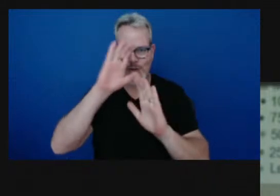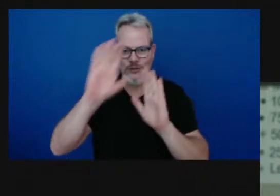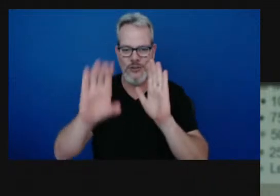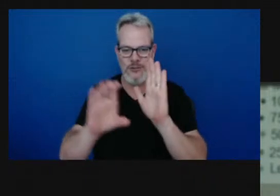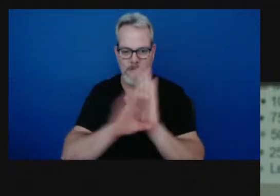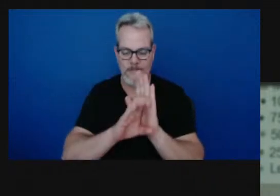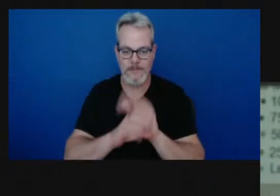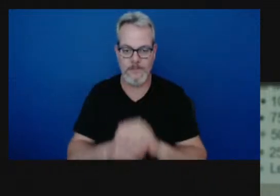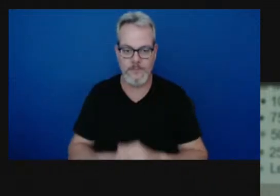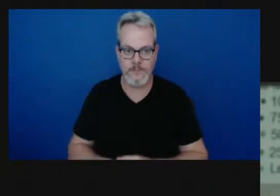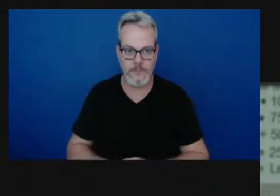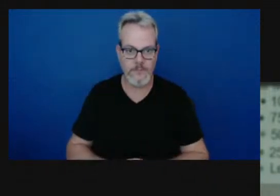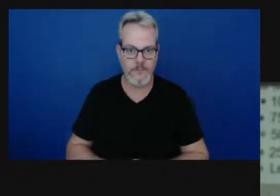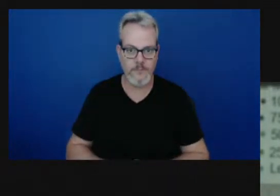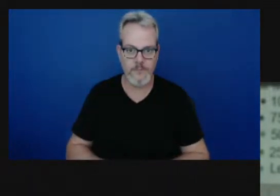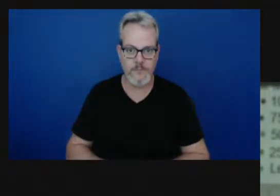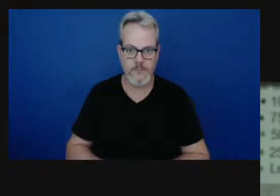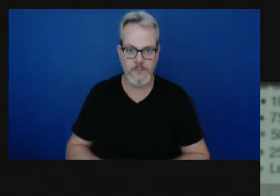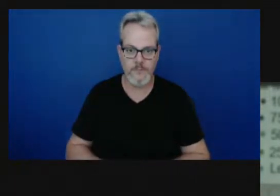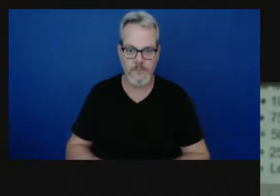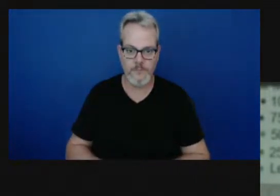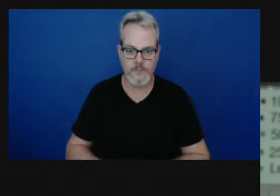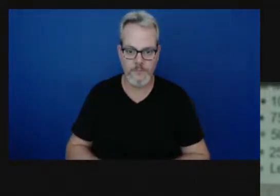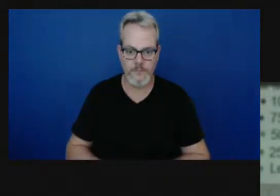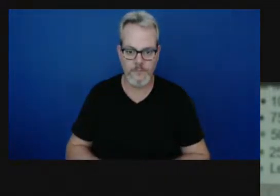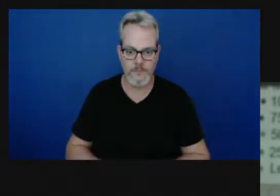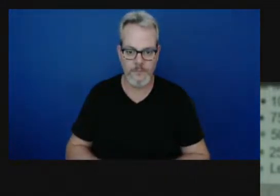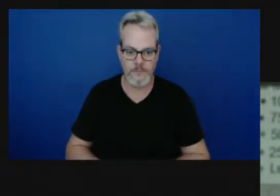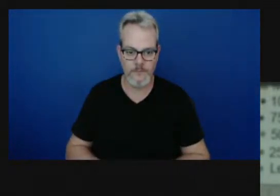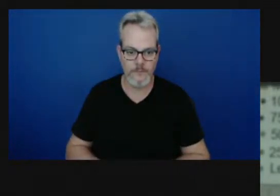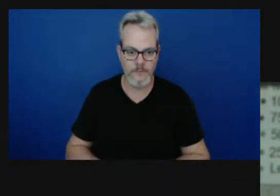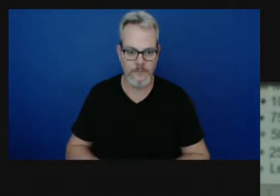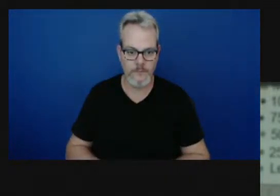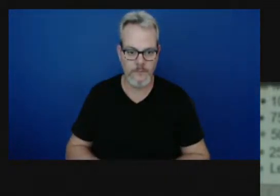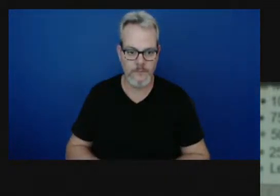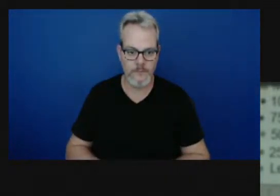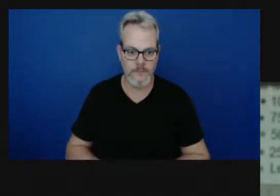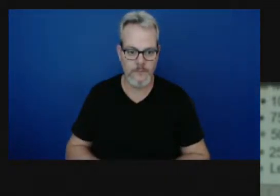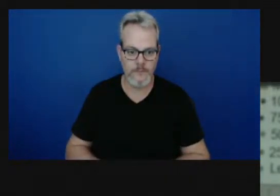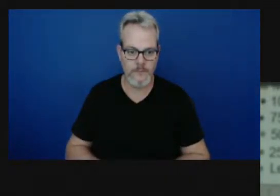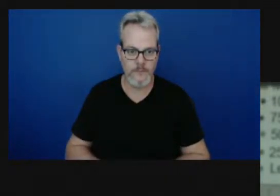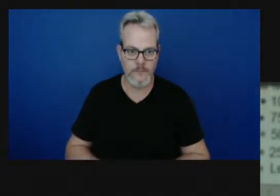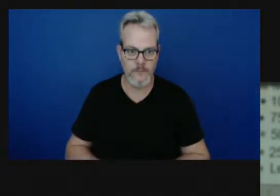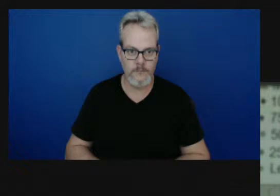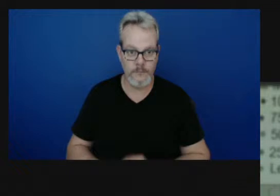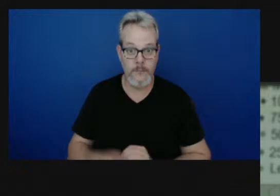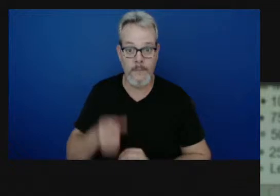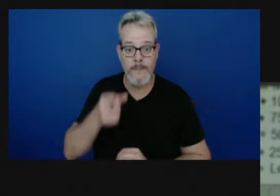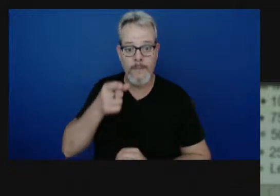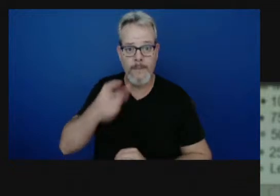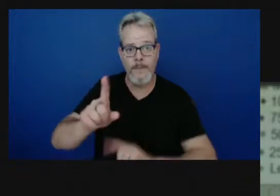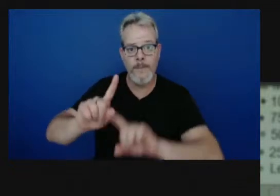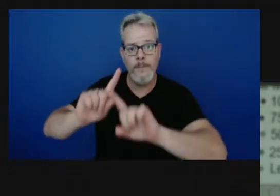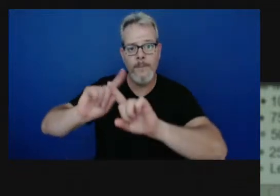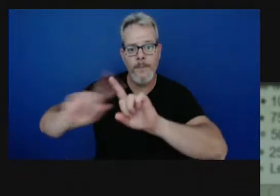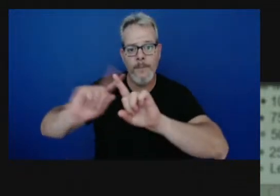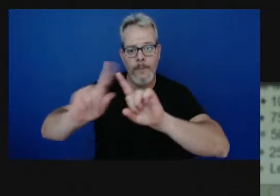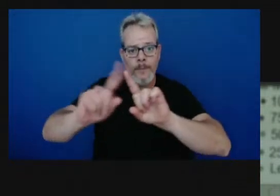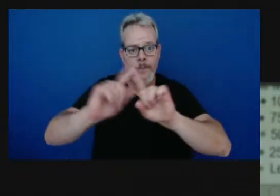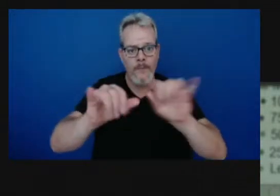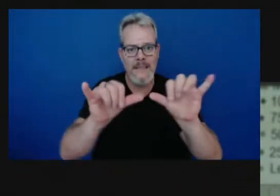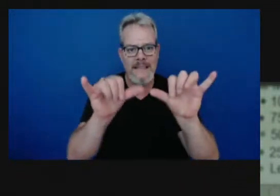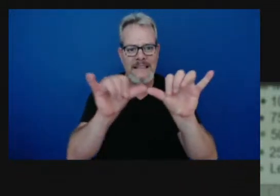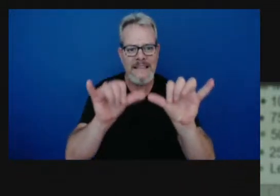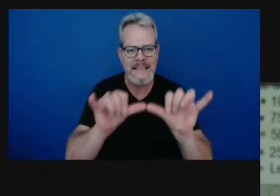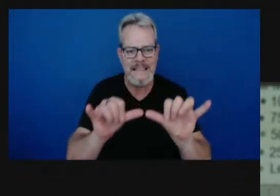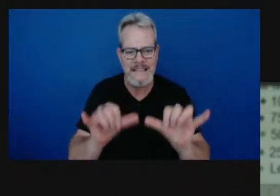This is a map of the various sizes of the ballistic blocks that were ejected during